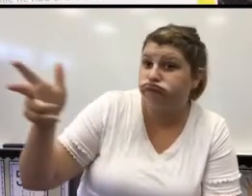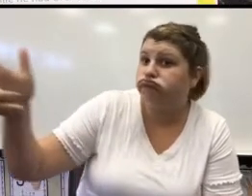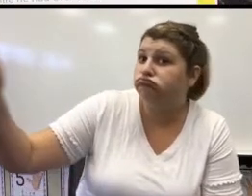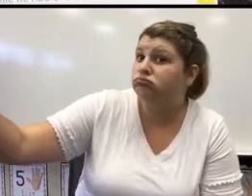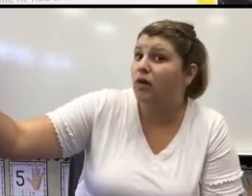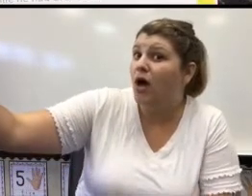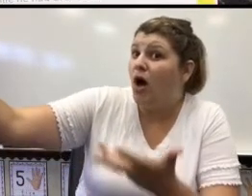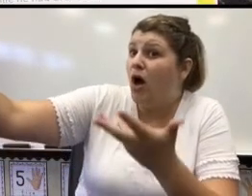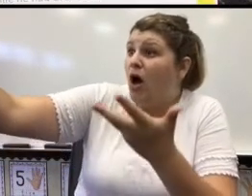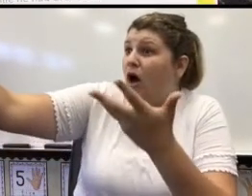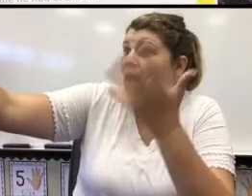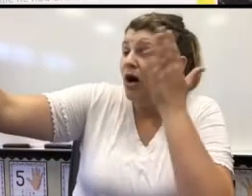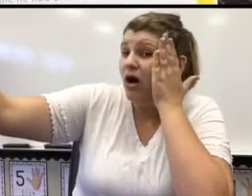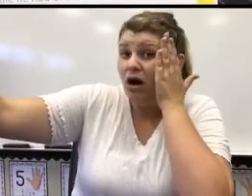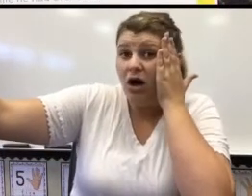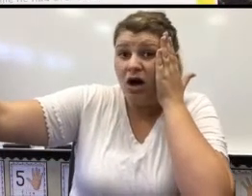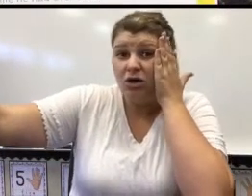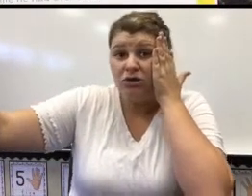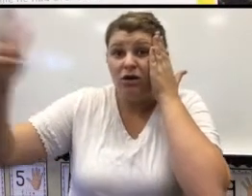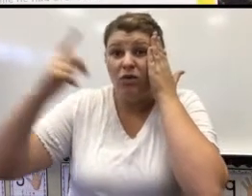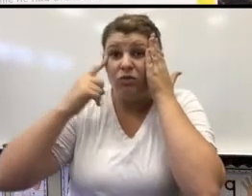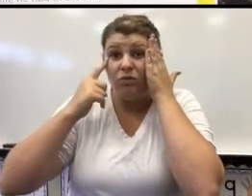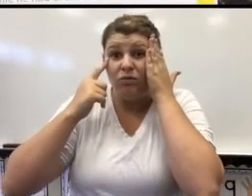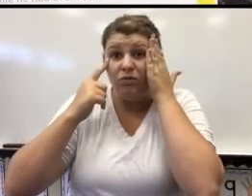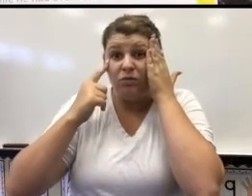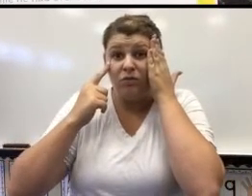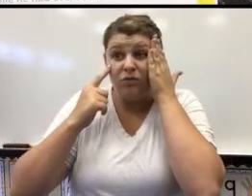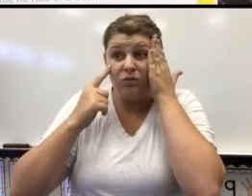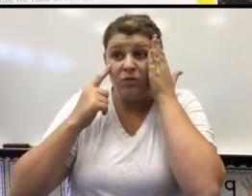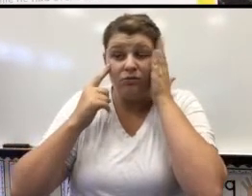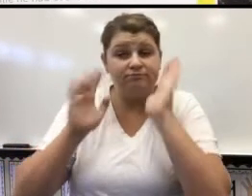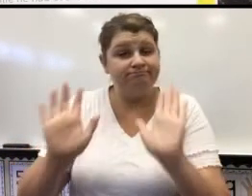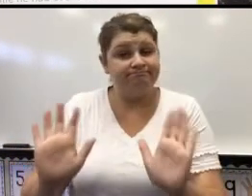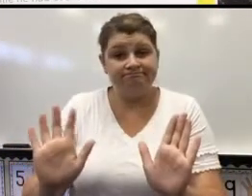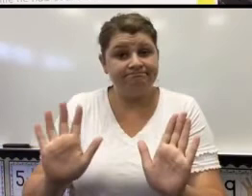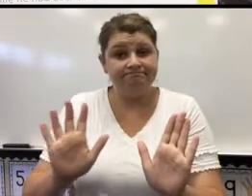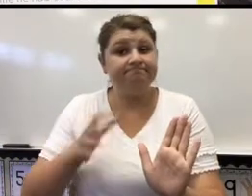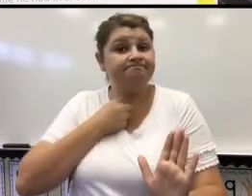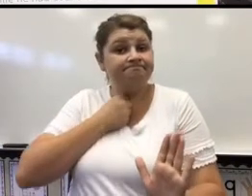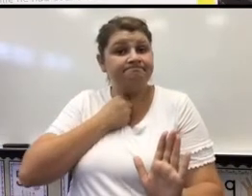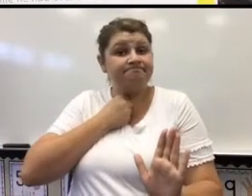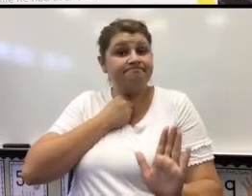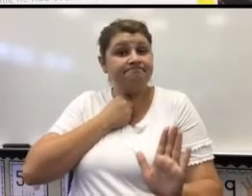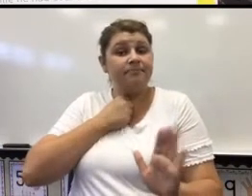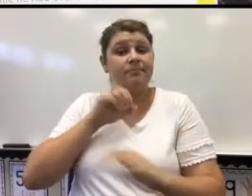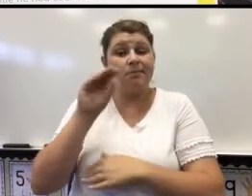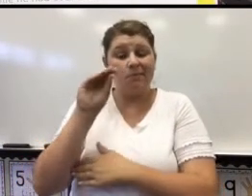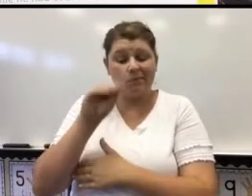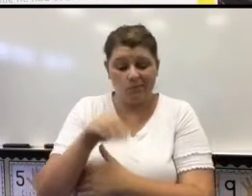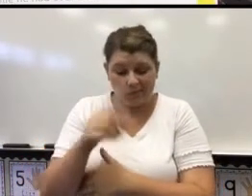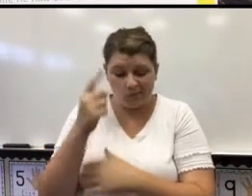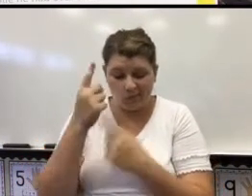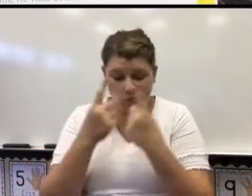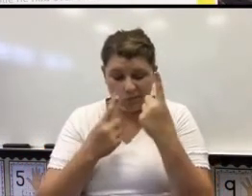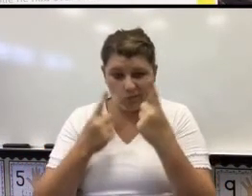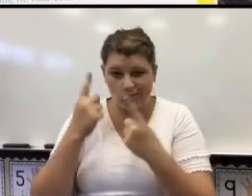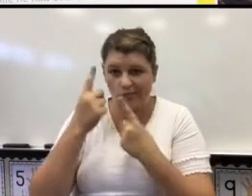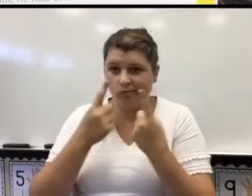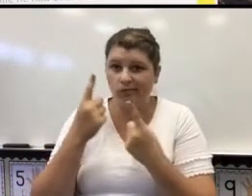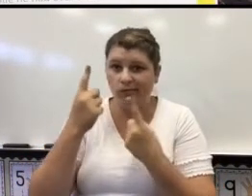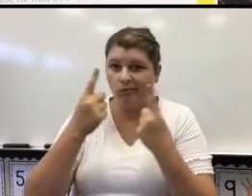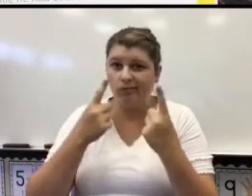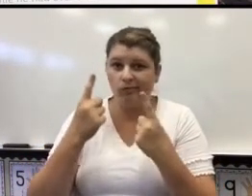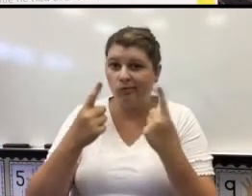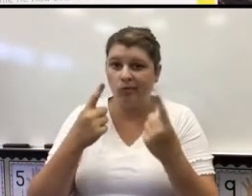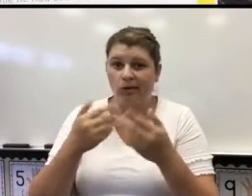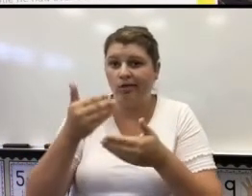away. George was so upset he wanted to cry, but he didn't. He just put his head down and